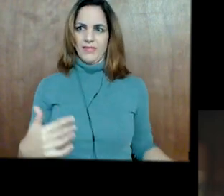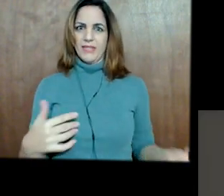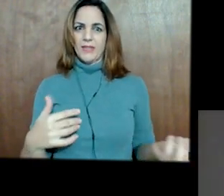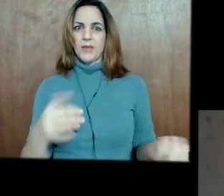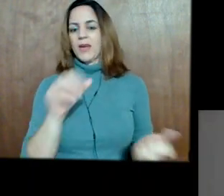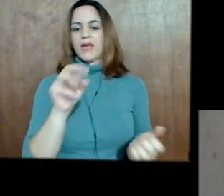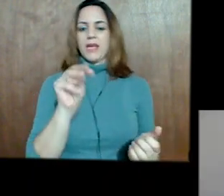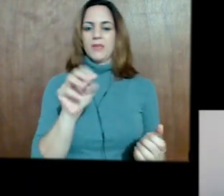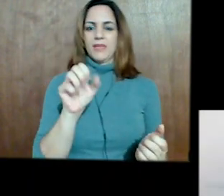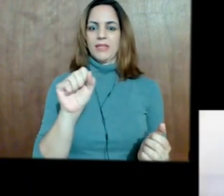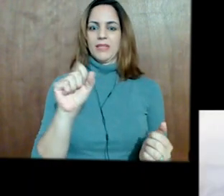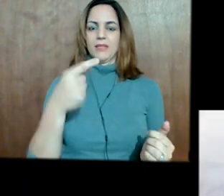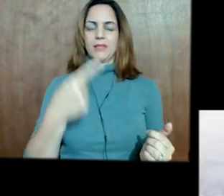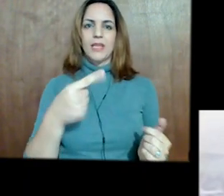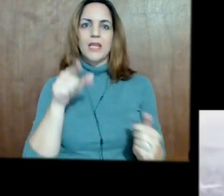up.